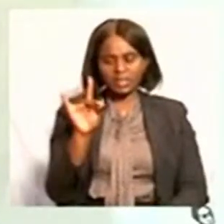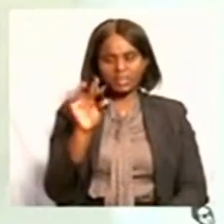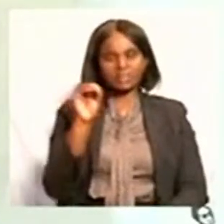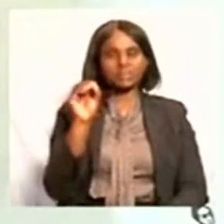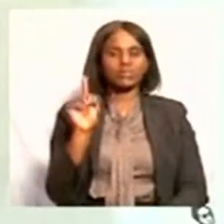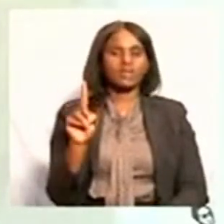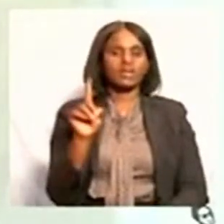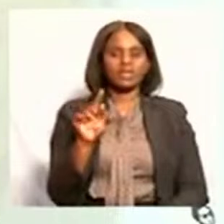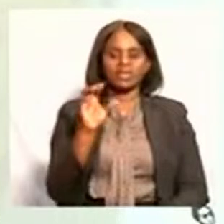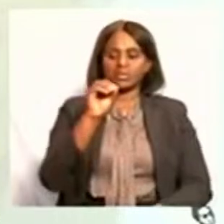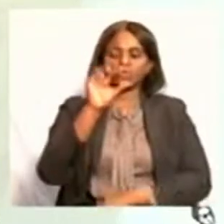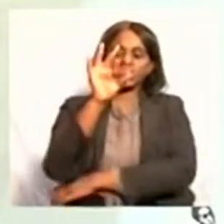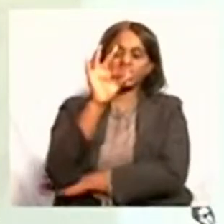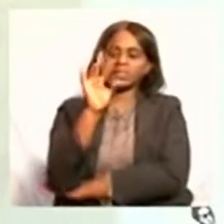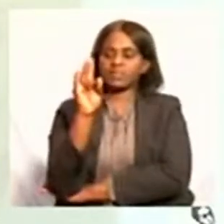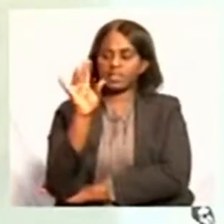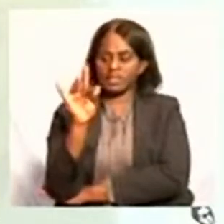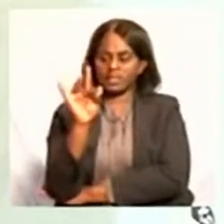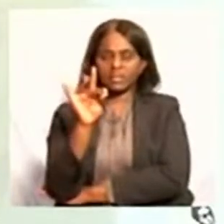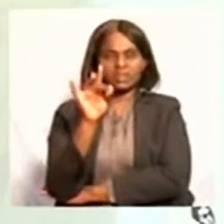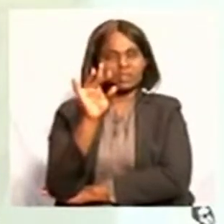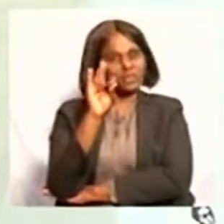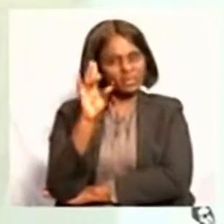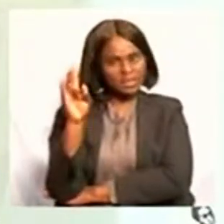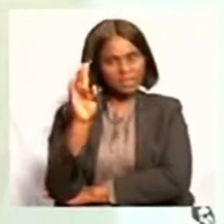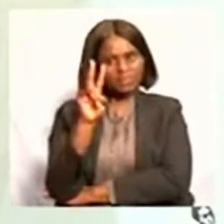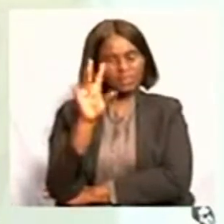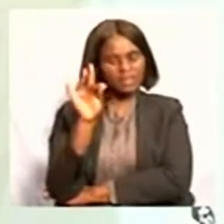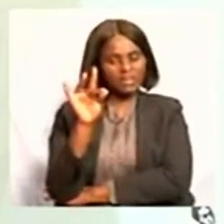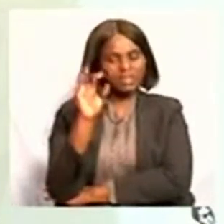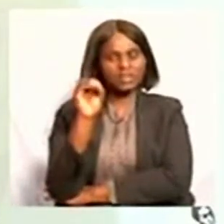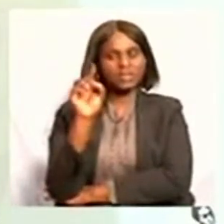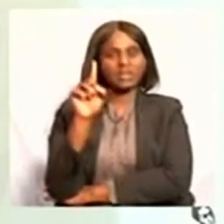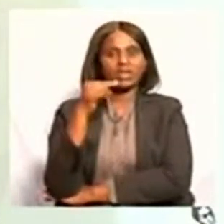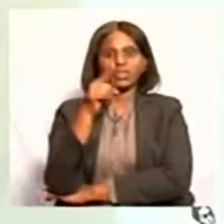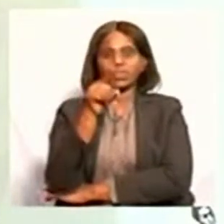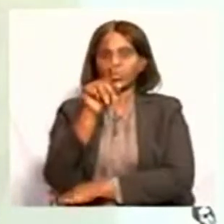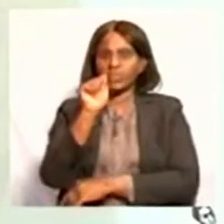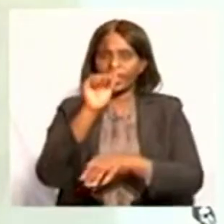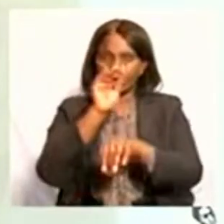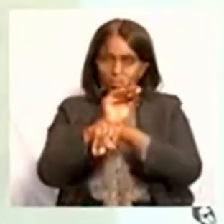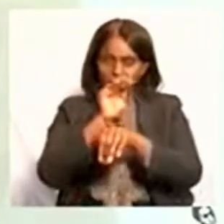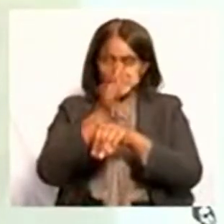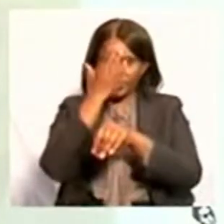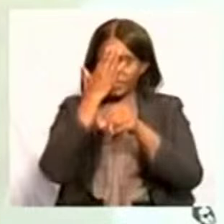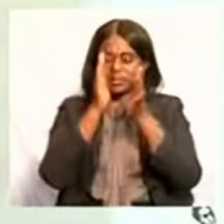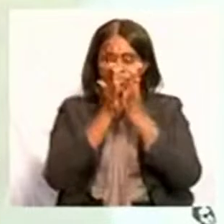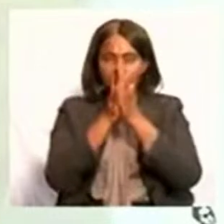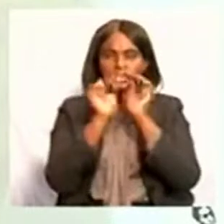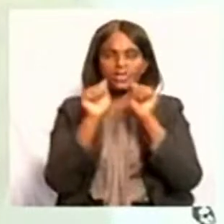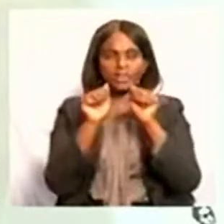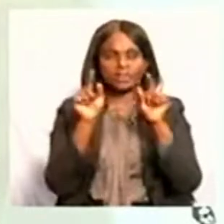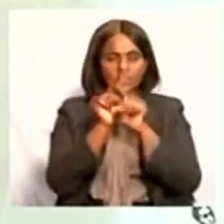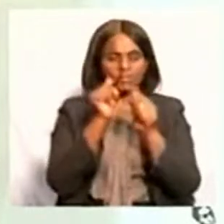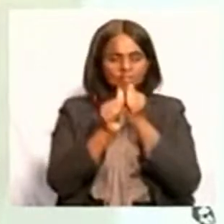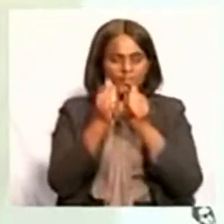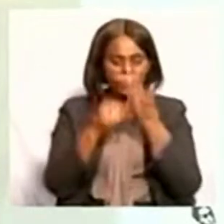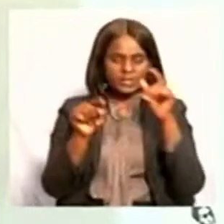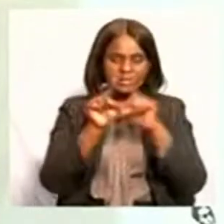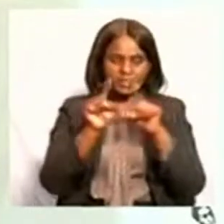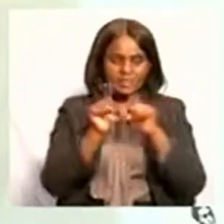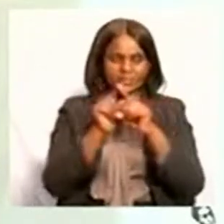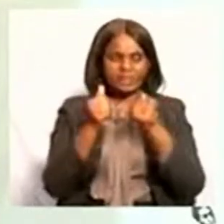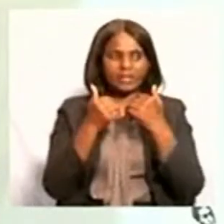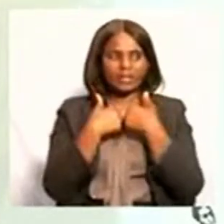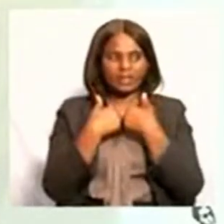772801, 0978 772801, or you can also drop a comment on our Facebook page, which equally is carrying